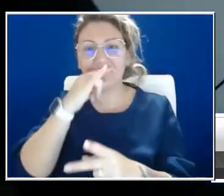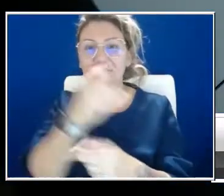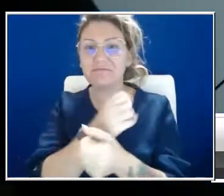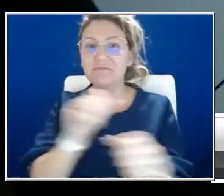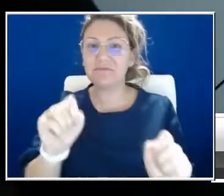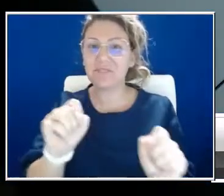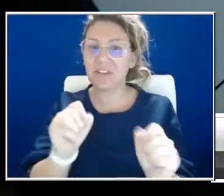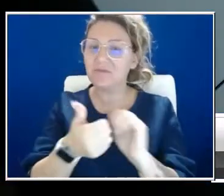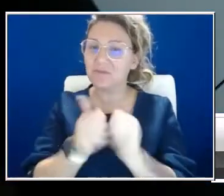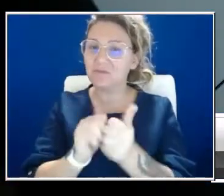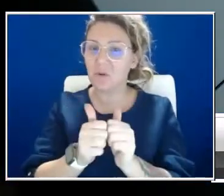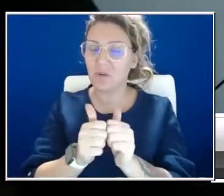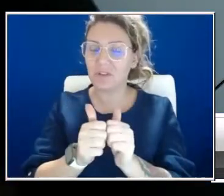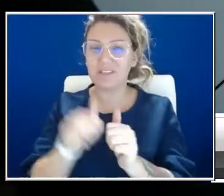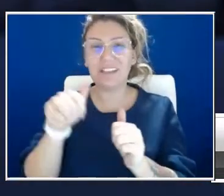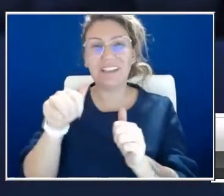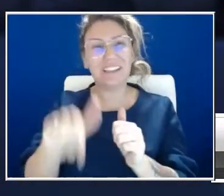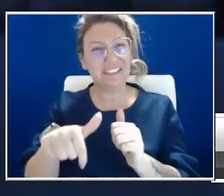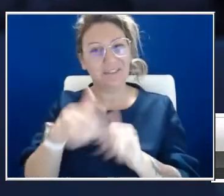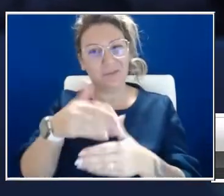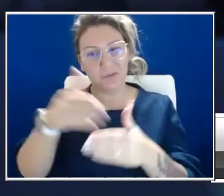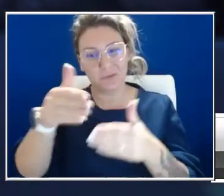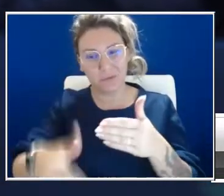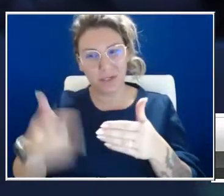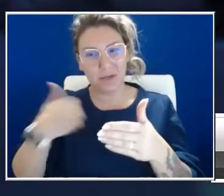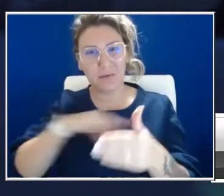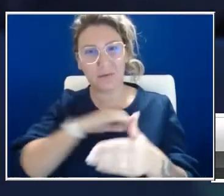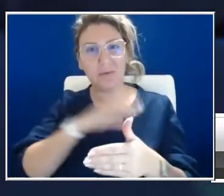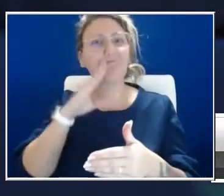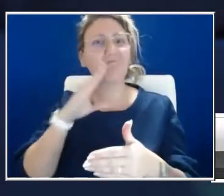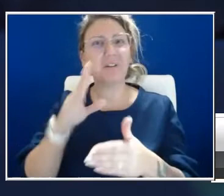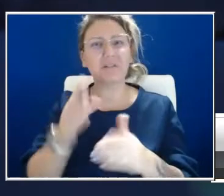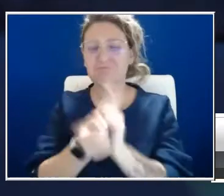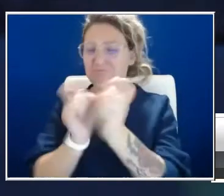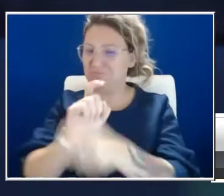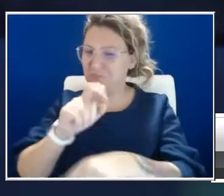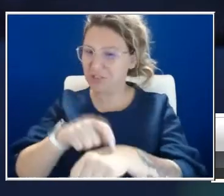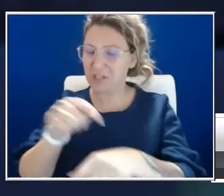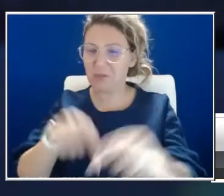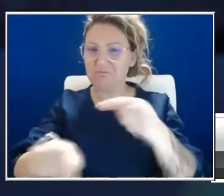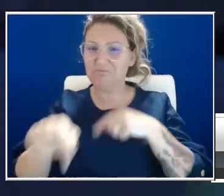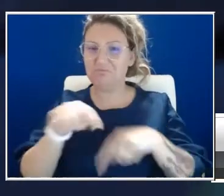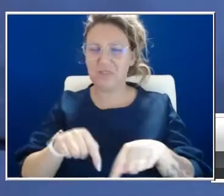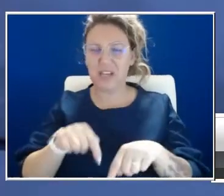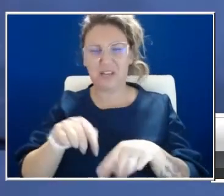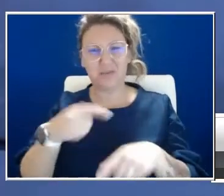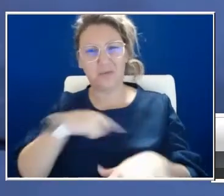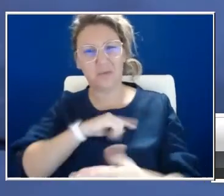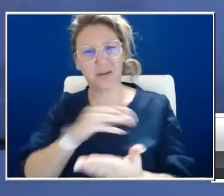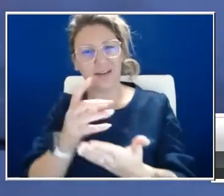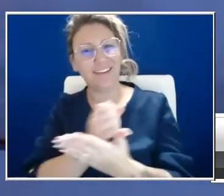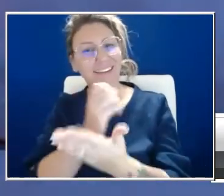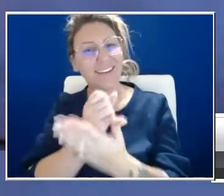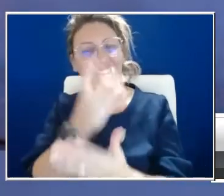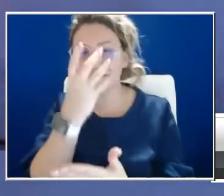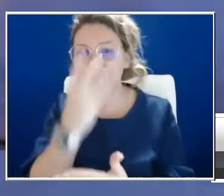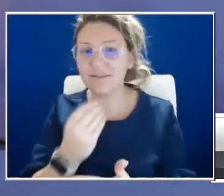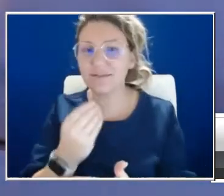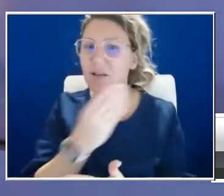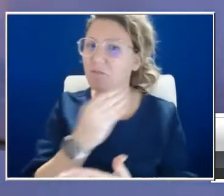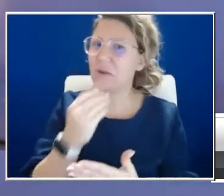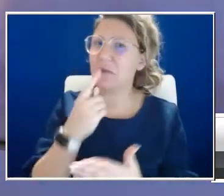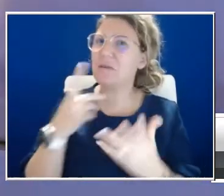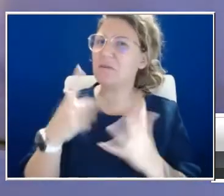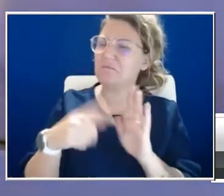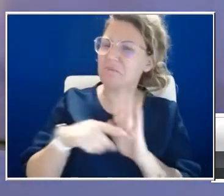this weekend, but are we really gaining more sleep? Our expert reveals its drawbacks and the controversy surrounding doing away